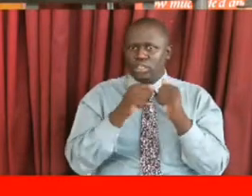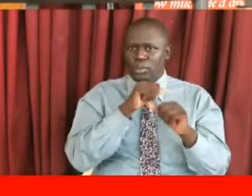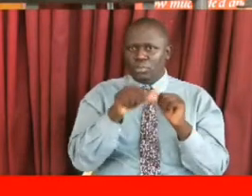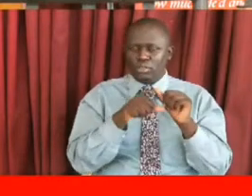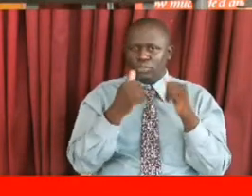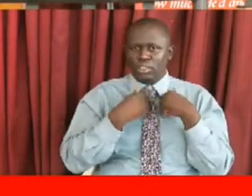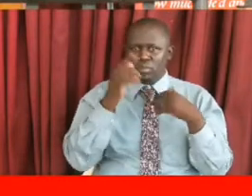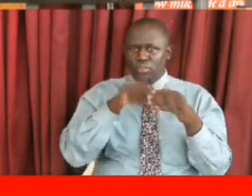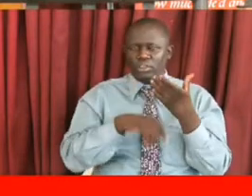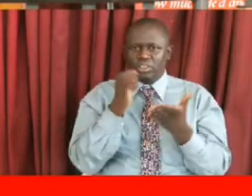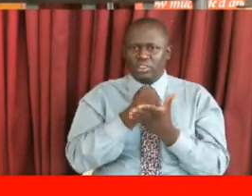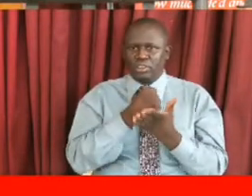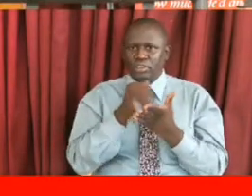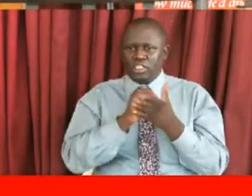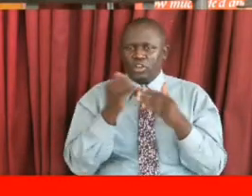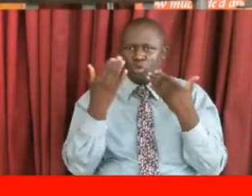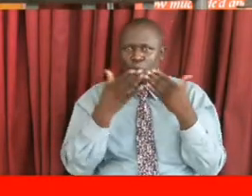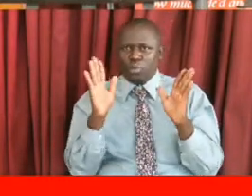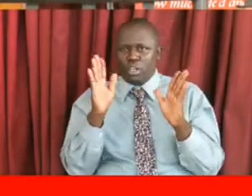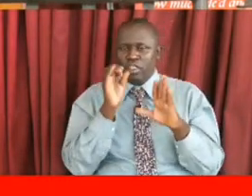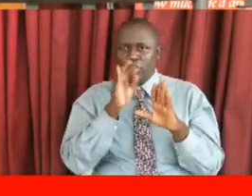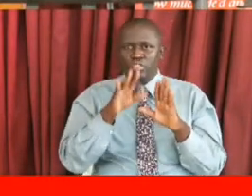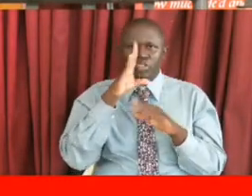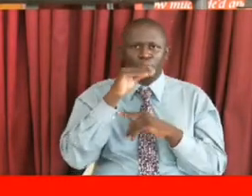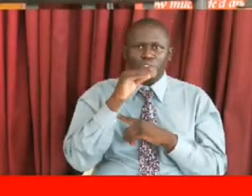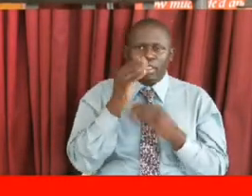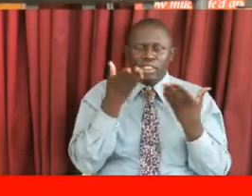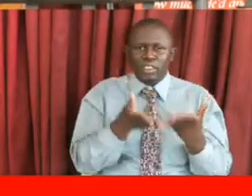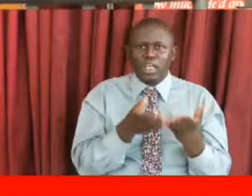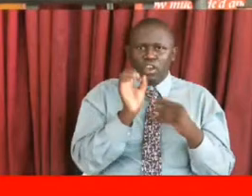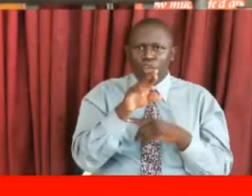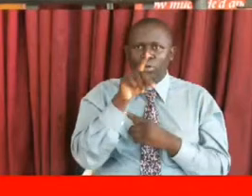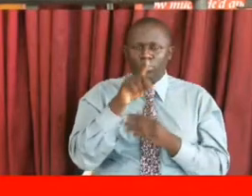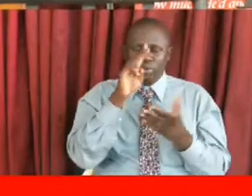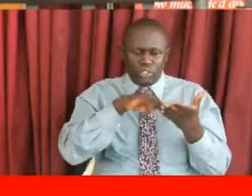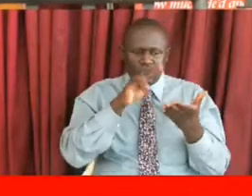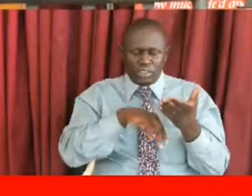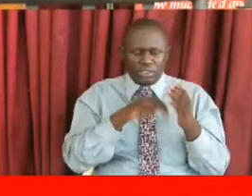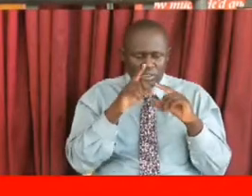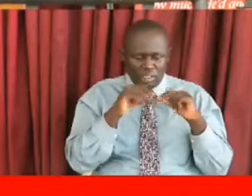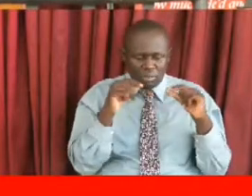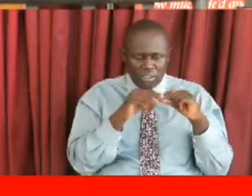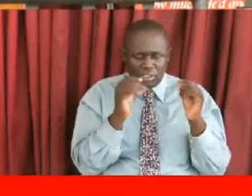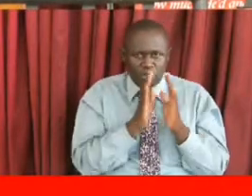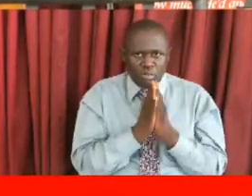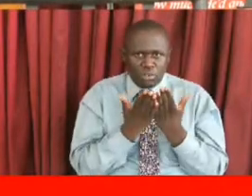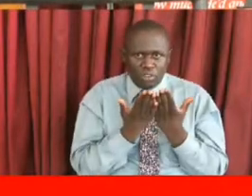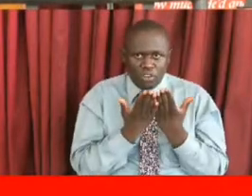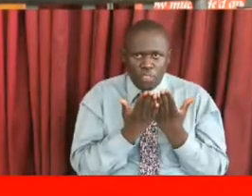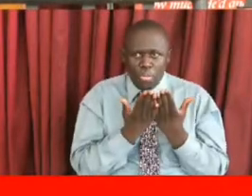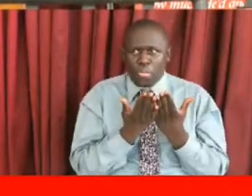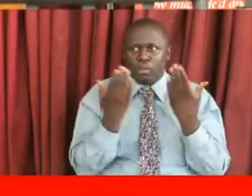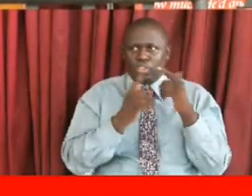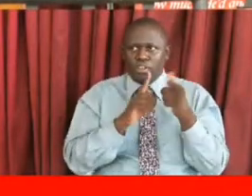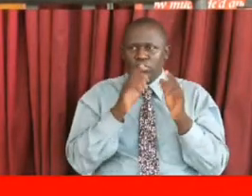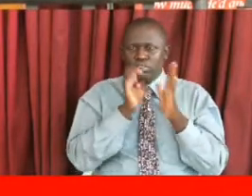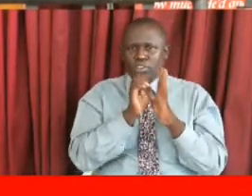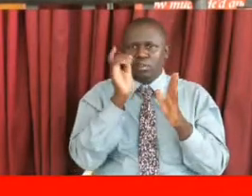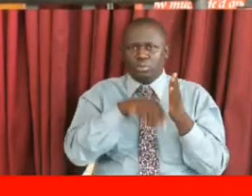Mysteries and when it is spoken here or you read it in the message there is a supernatural